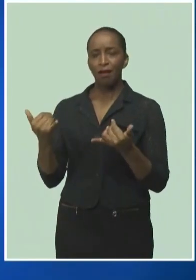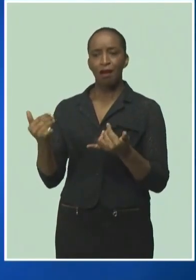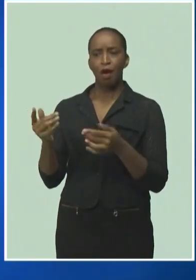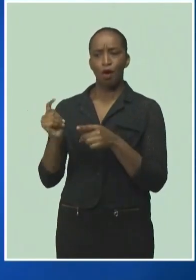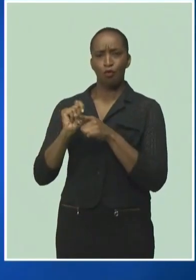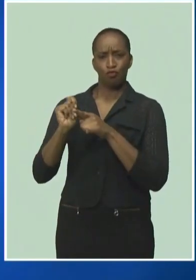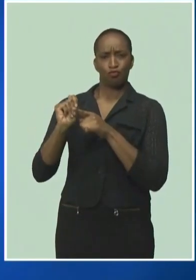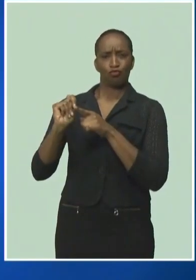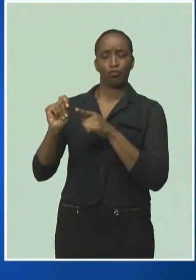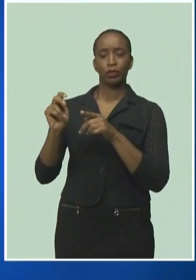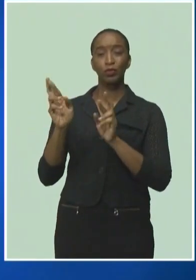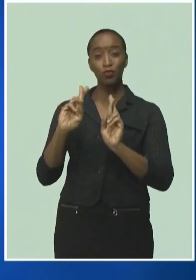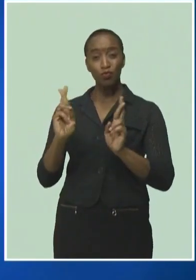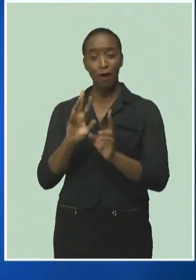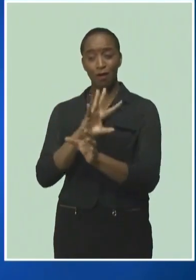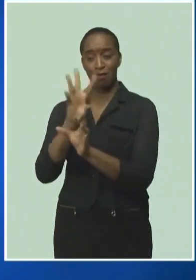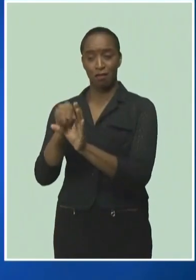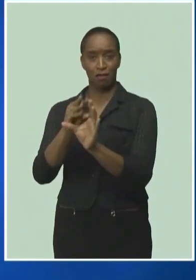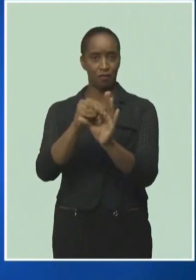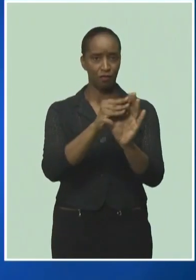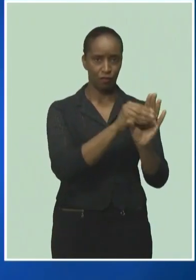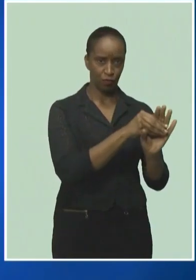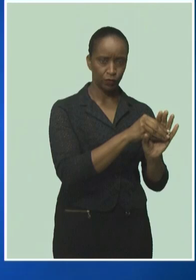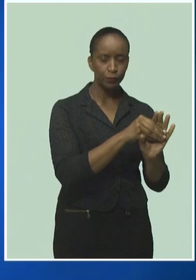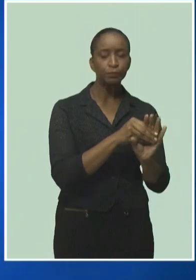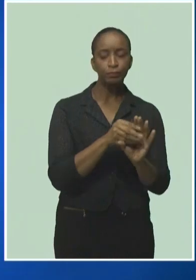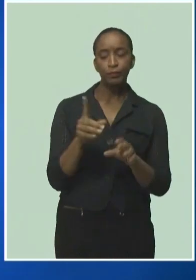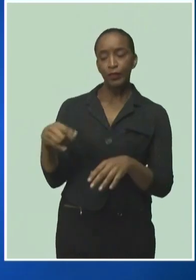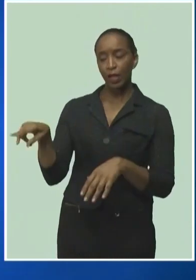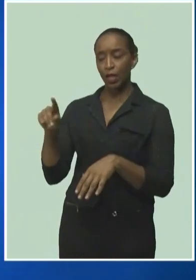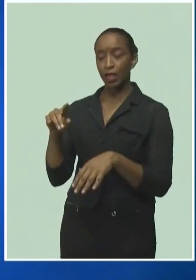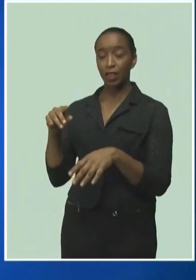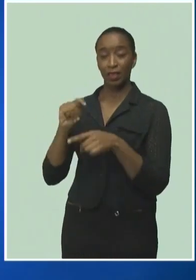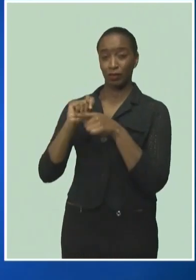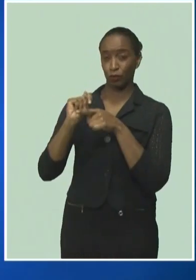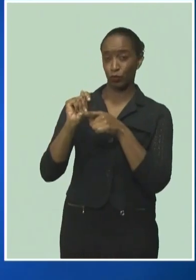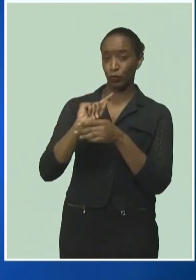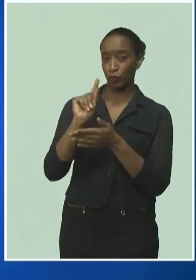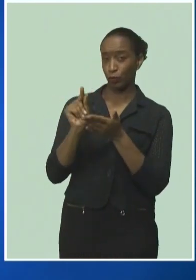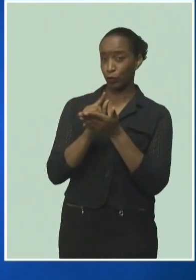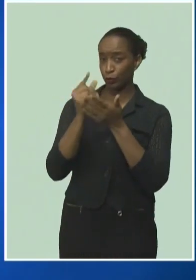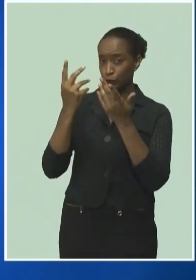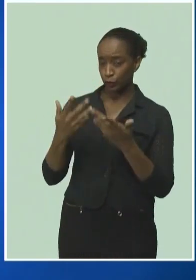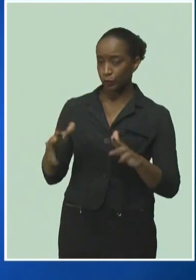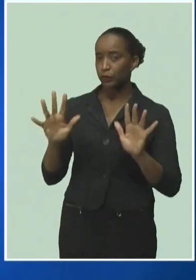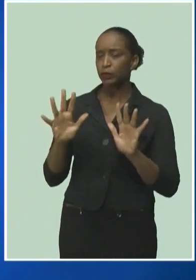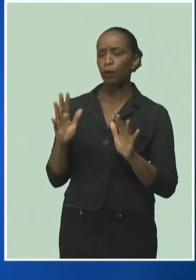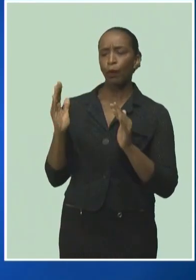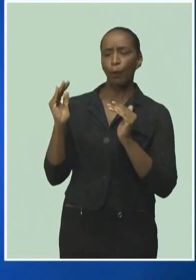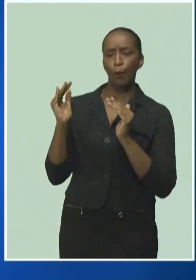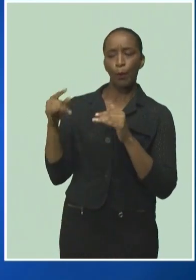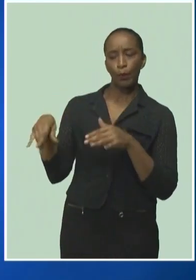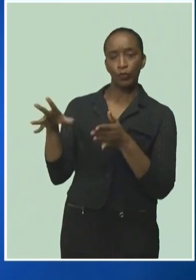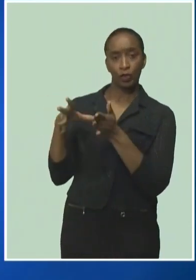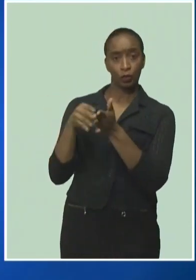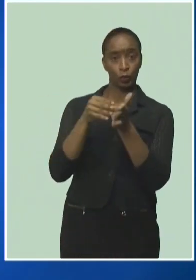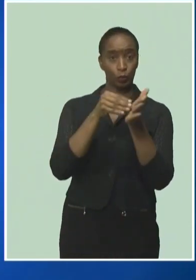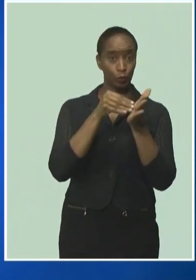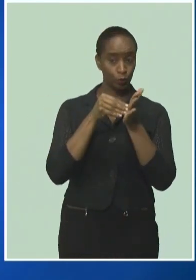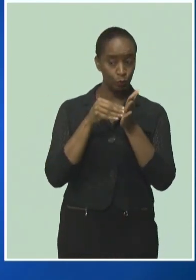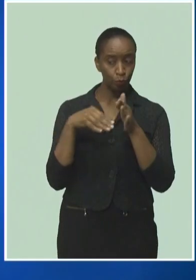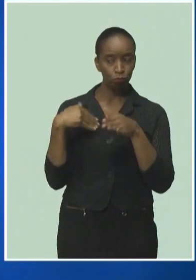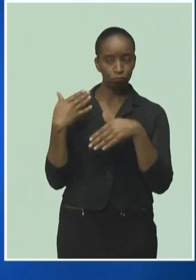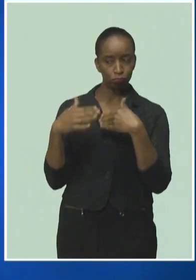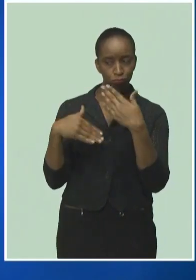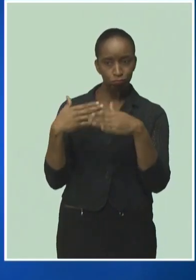been presented with their certificates, it is hoped that these young content creators will use the knowledge they have acquired to advance